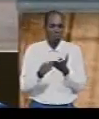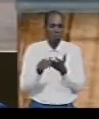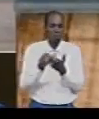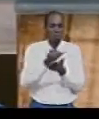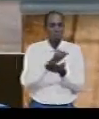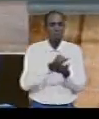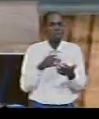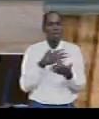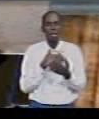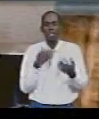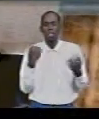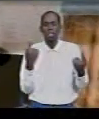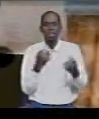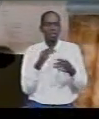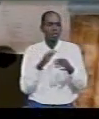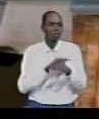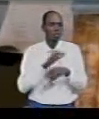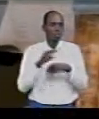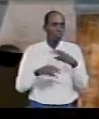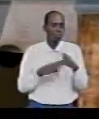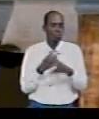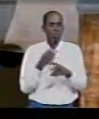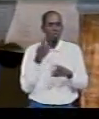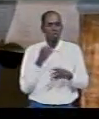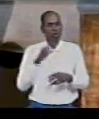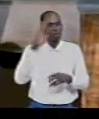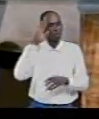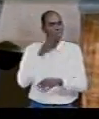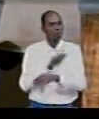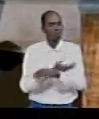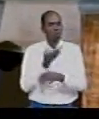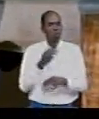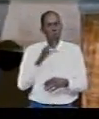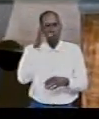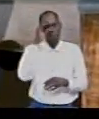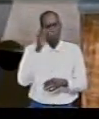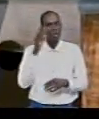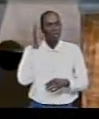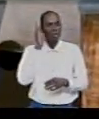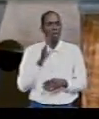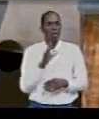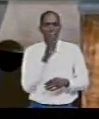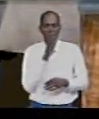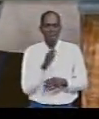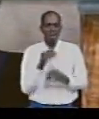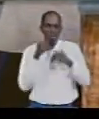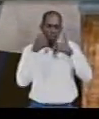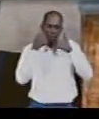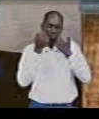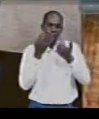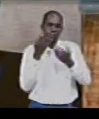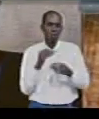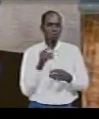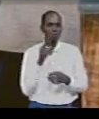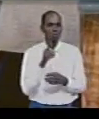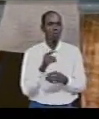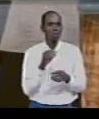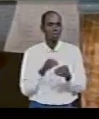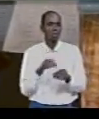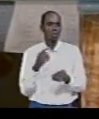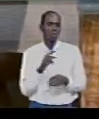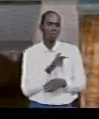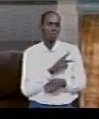generation, the Son of Man shall be ashamed of him in the kingdom of God before